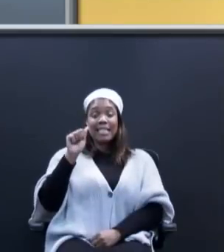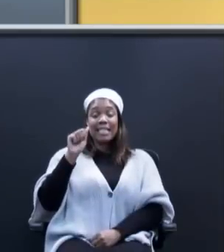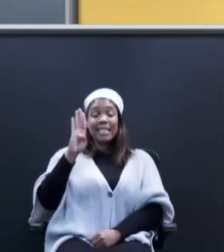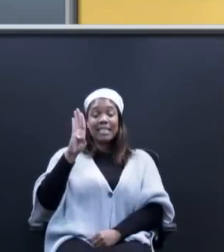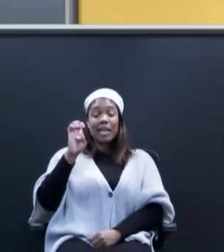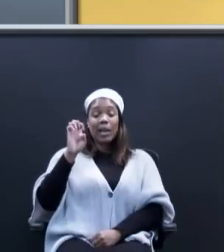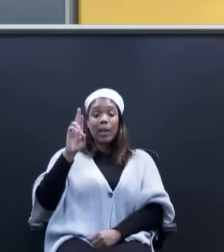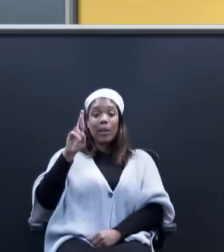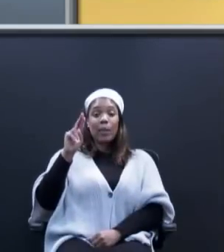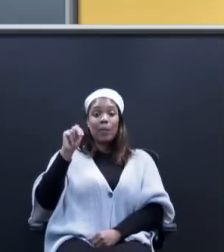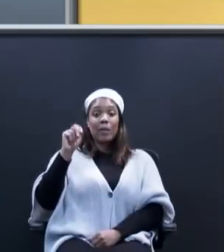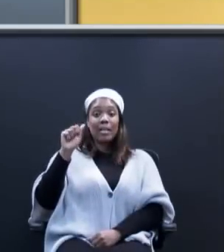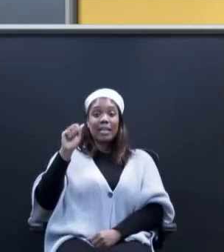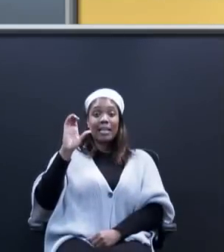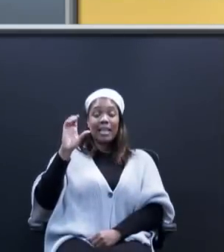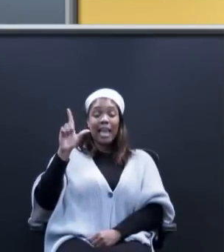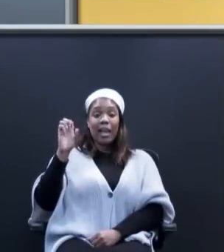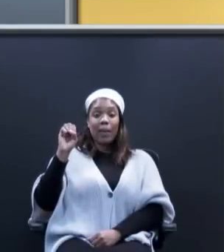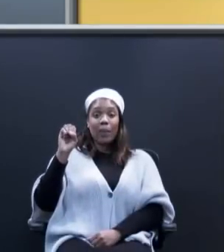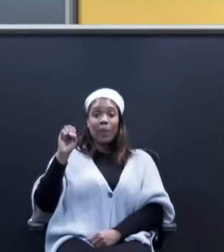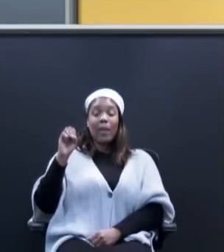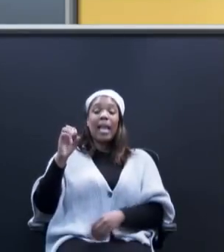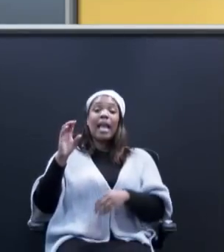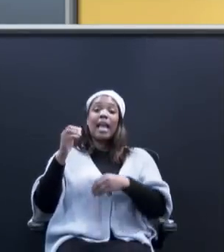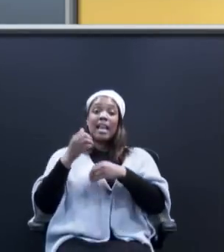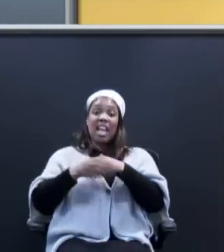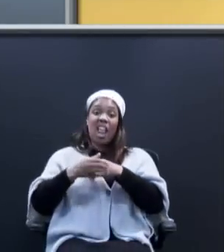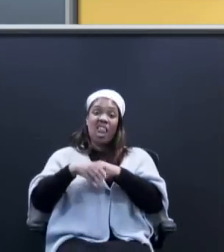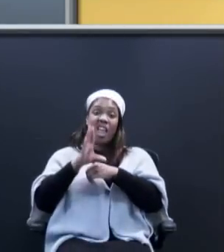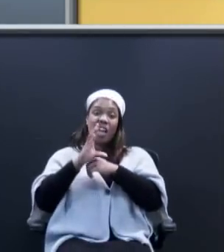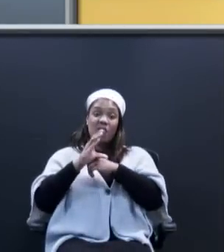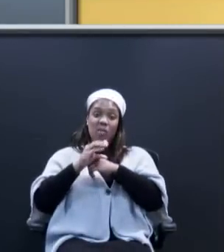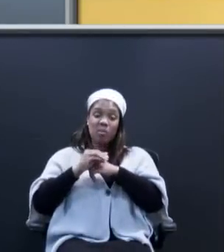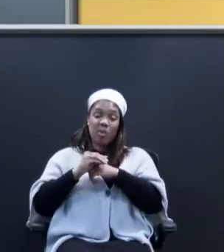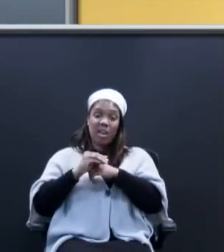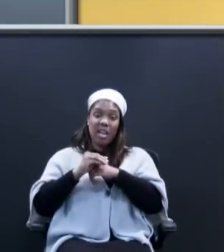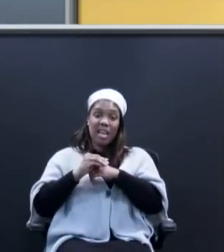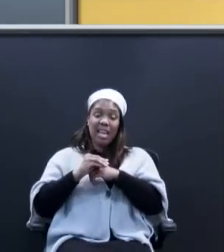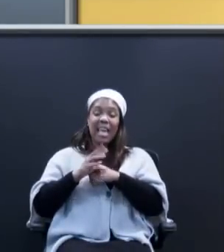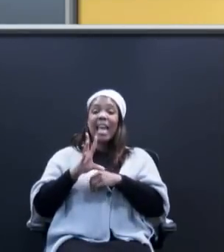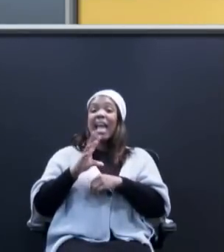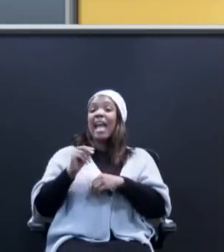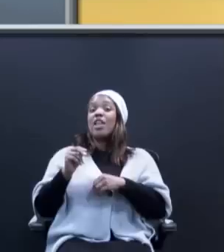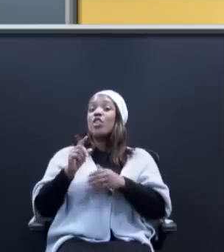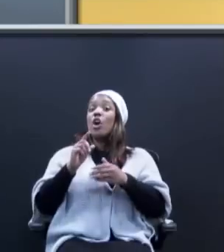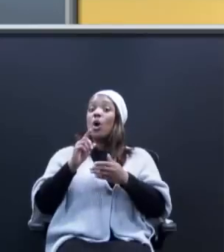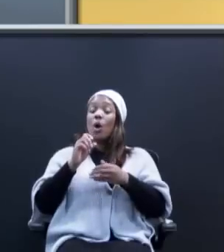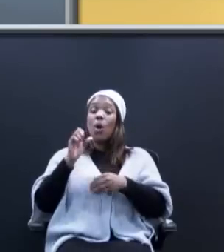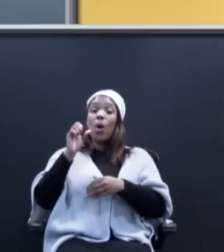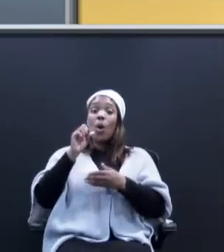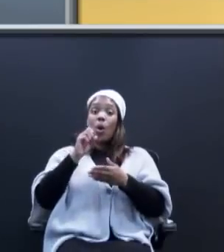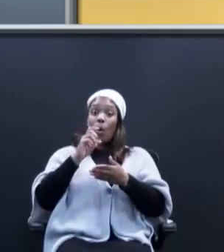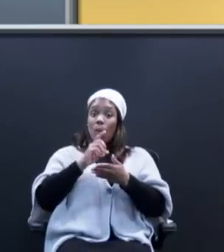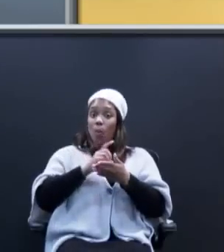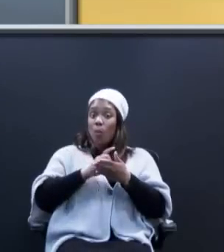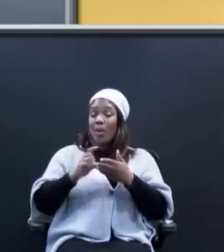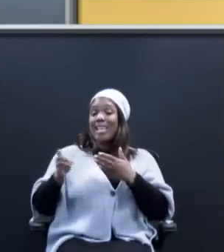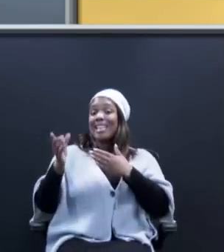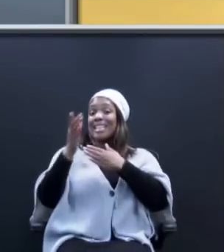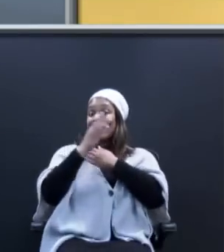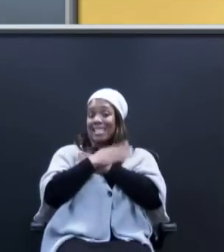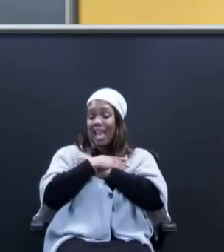bread, and the weekly Sabbath day, all three of them represent the same 7,000 years that God gave